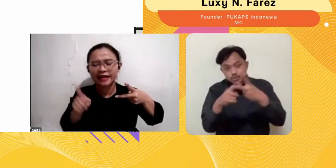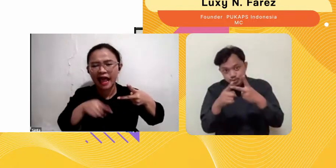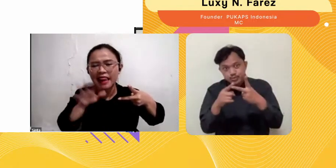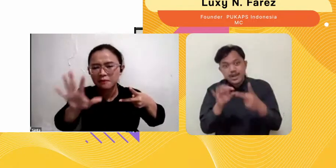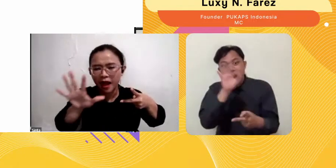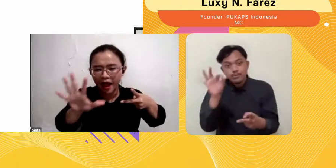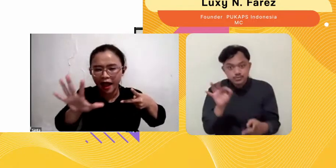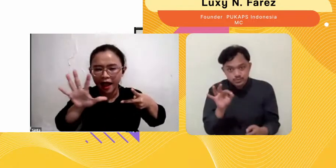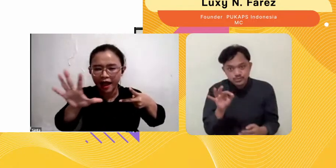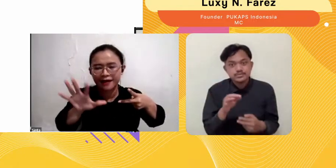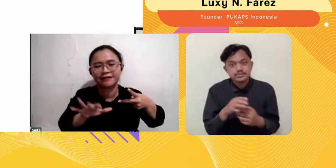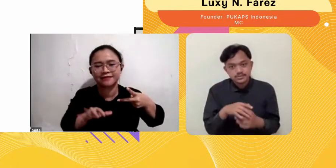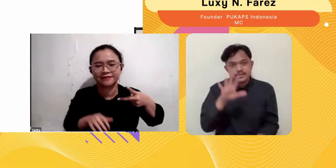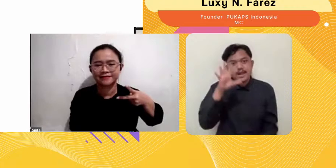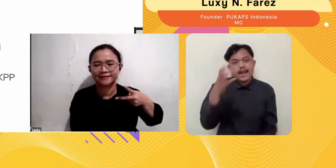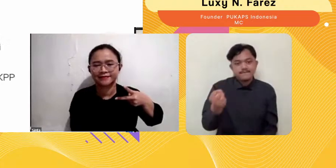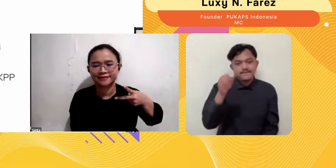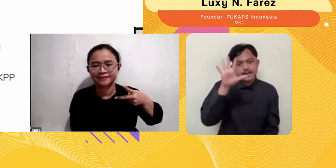here.